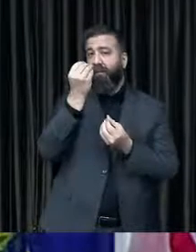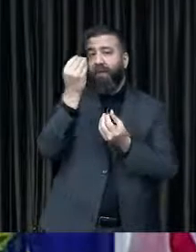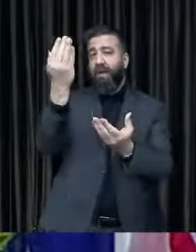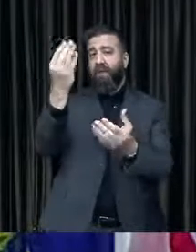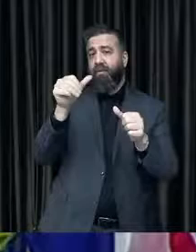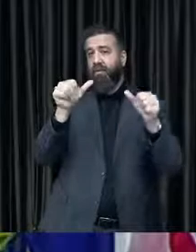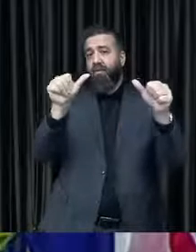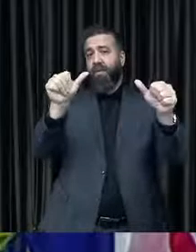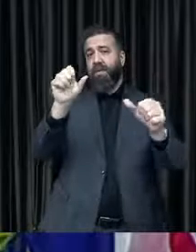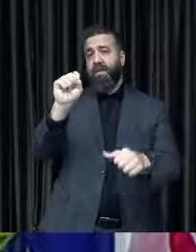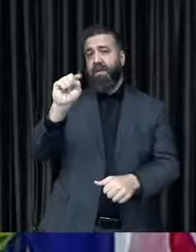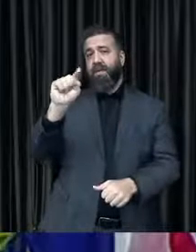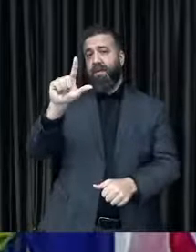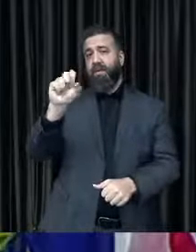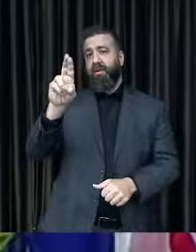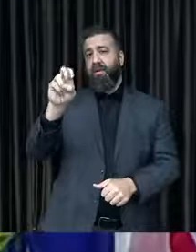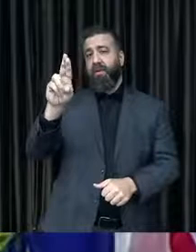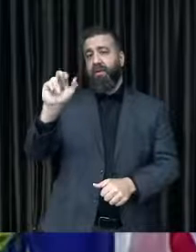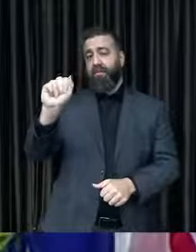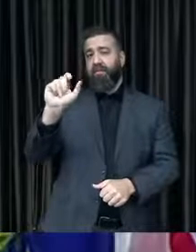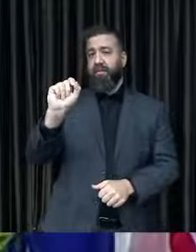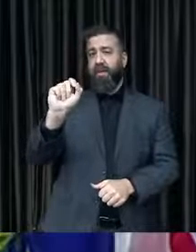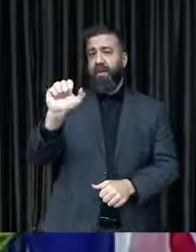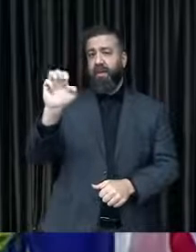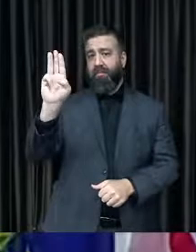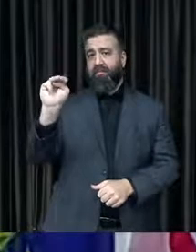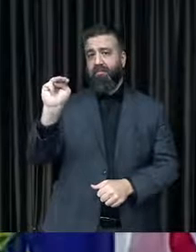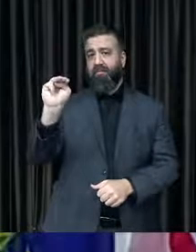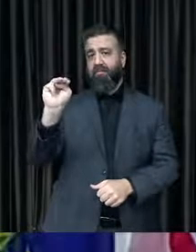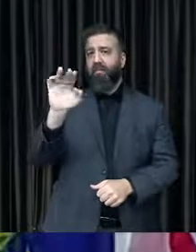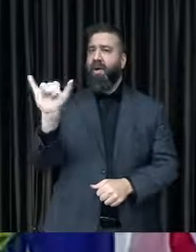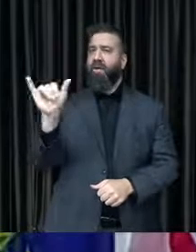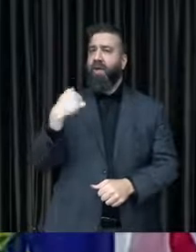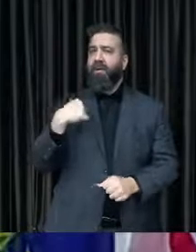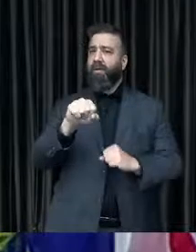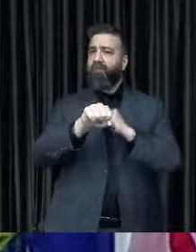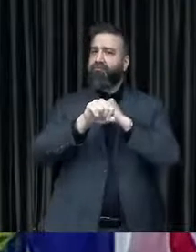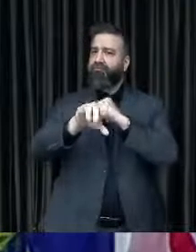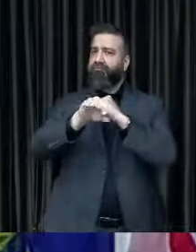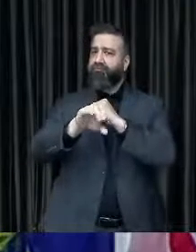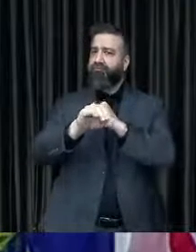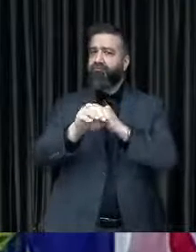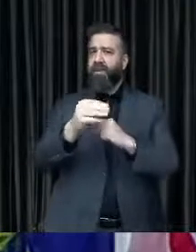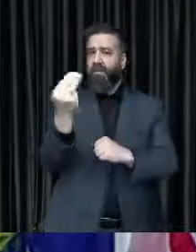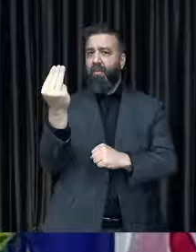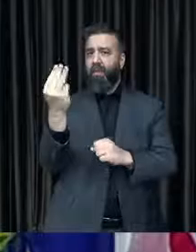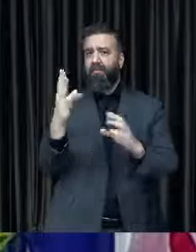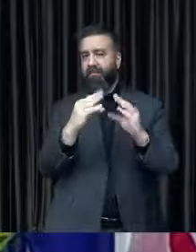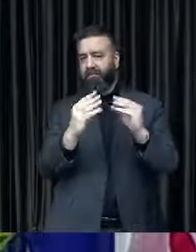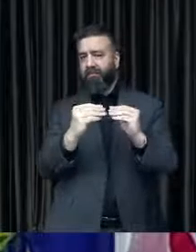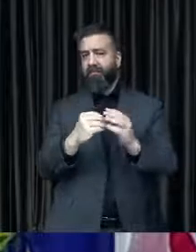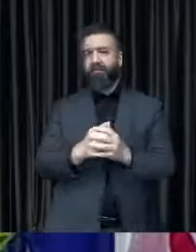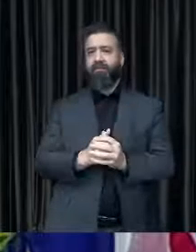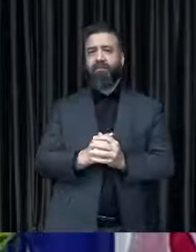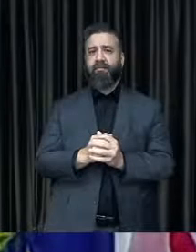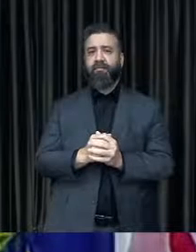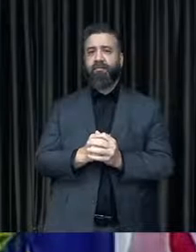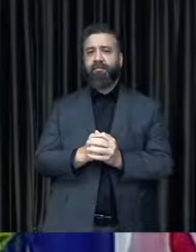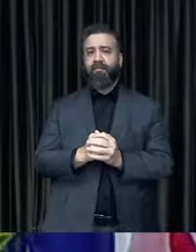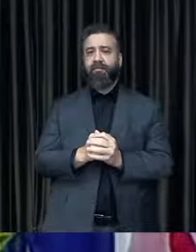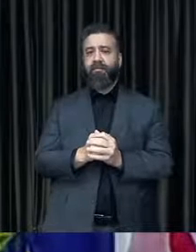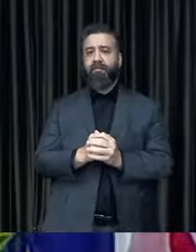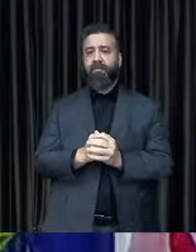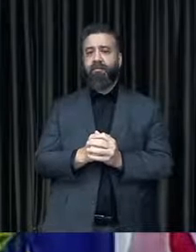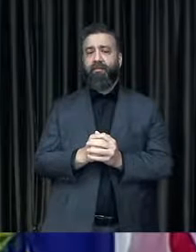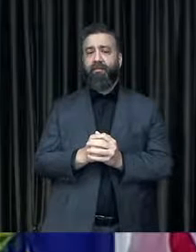it develops, and I'll certainly provide updates at these morning media briefings. With focus on vaccines, it's important